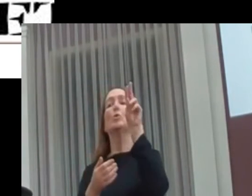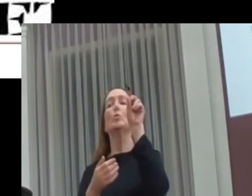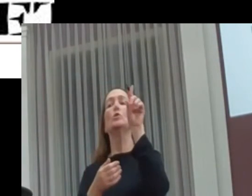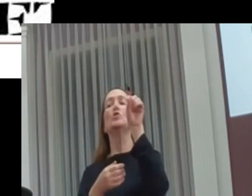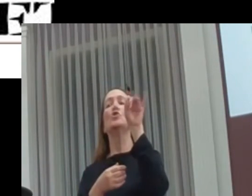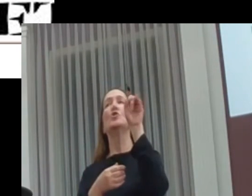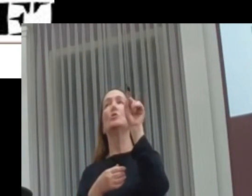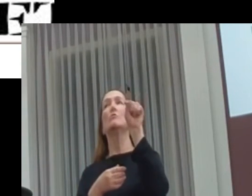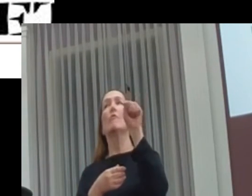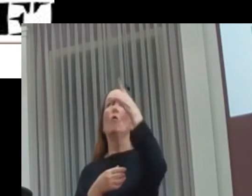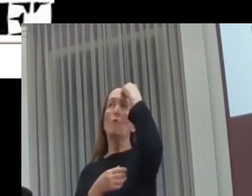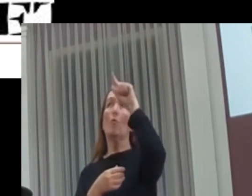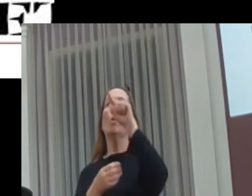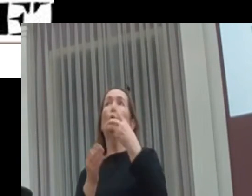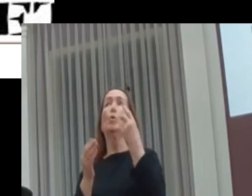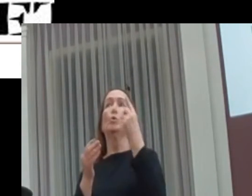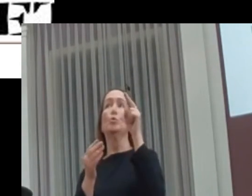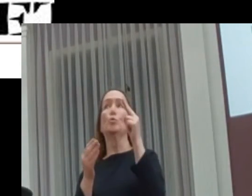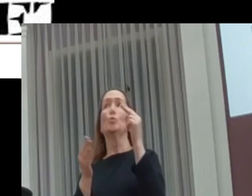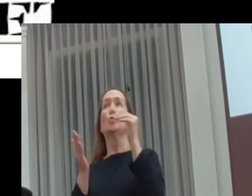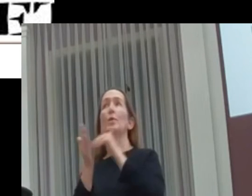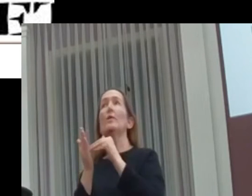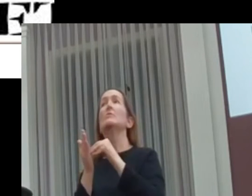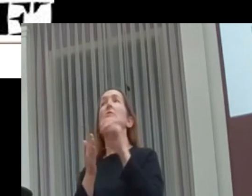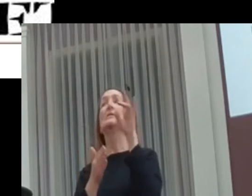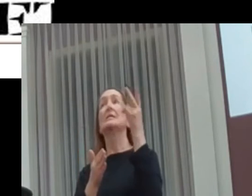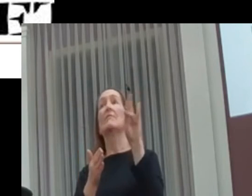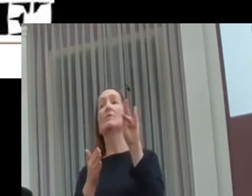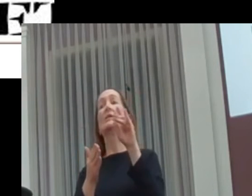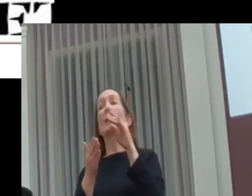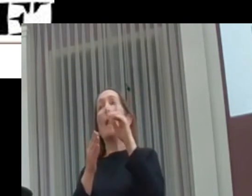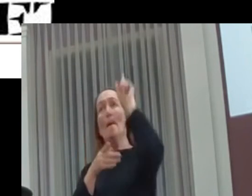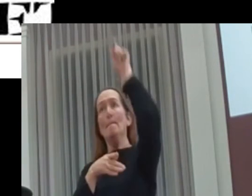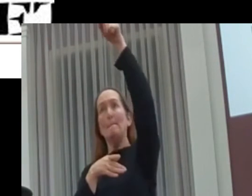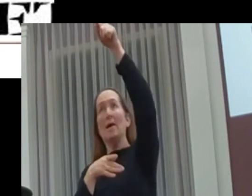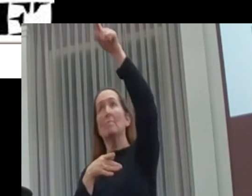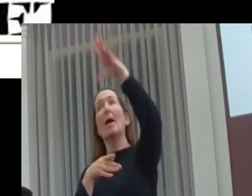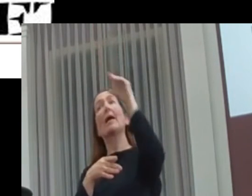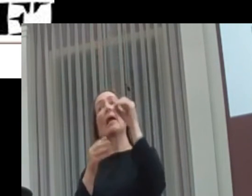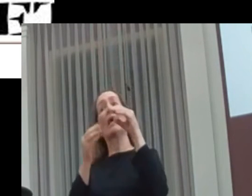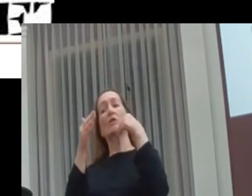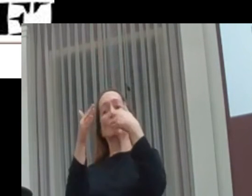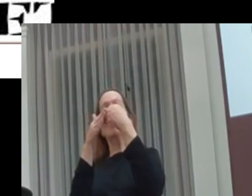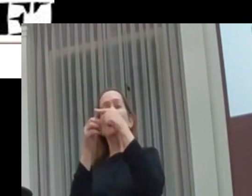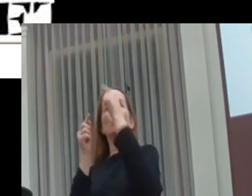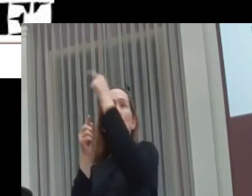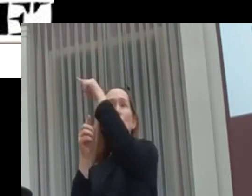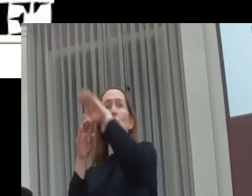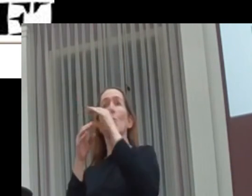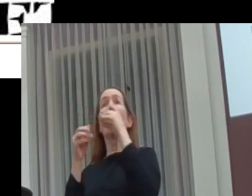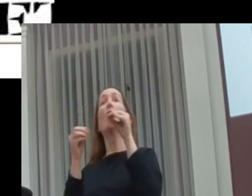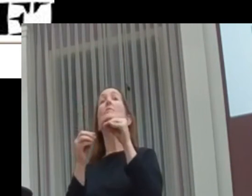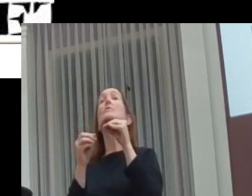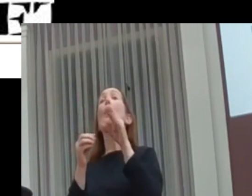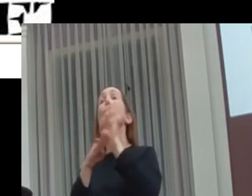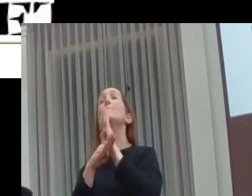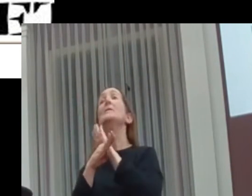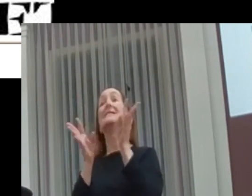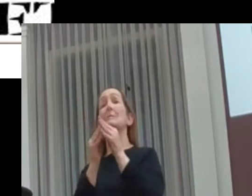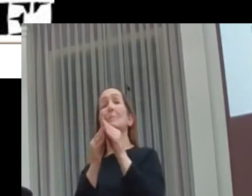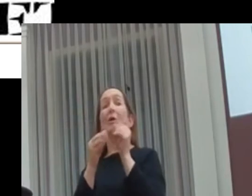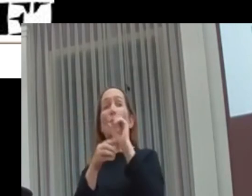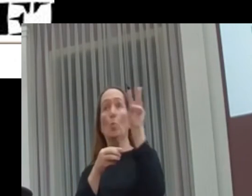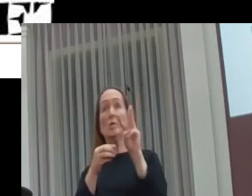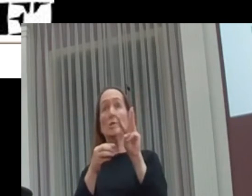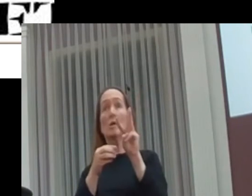proposed 2017 budget. We have them located in the back, right when you walk in here. They're also by the office as well.